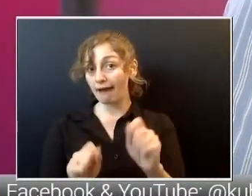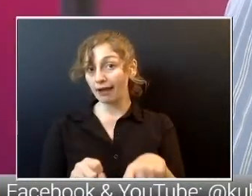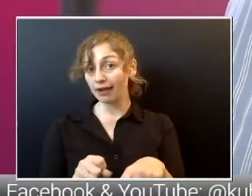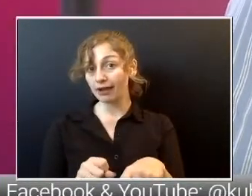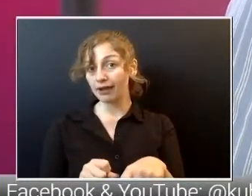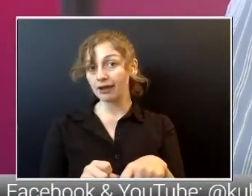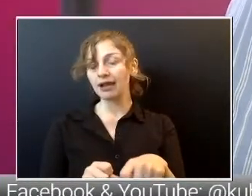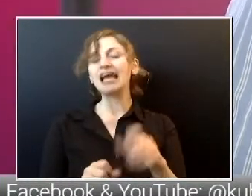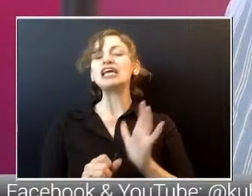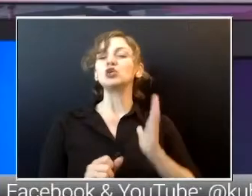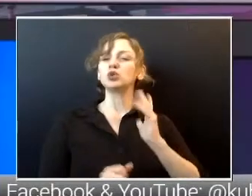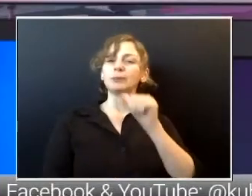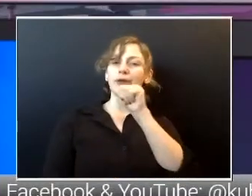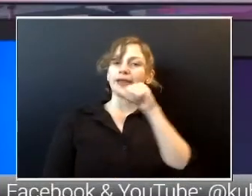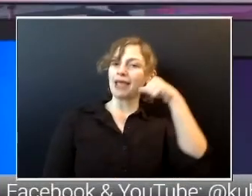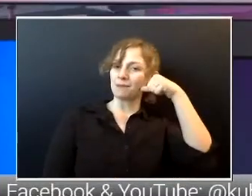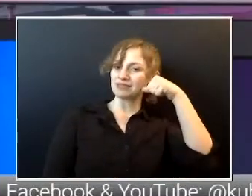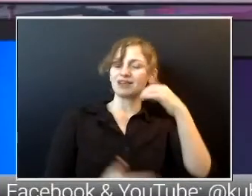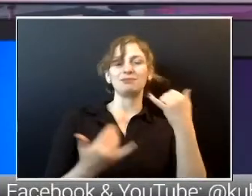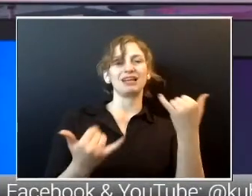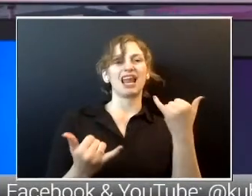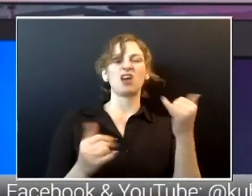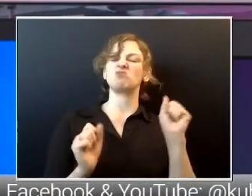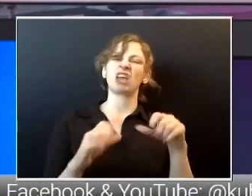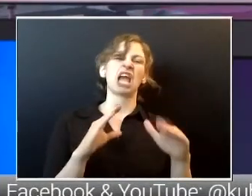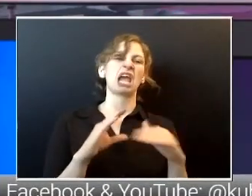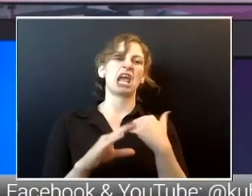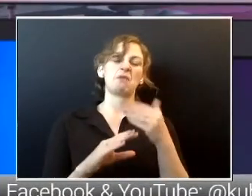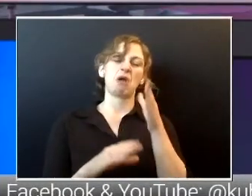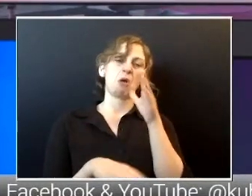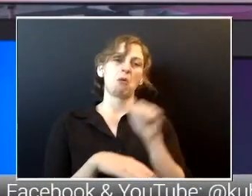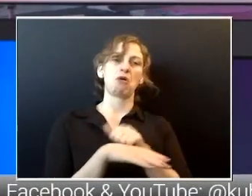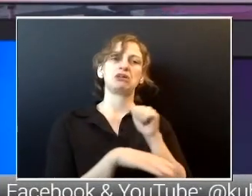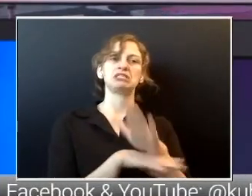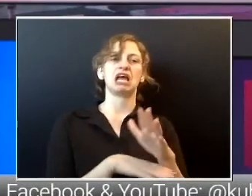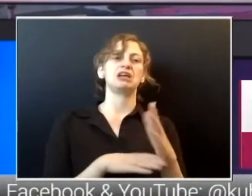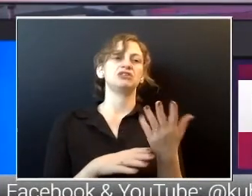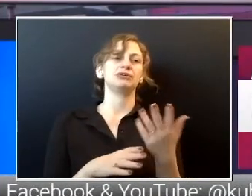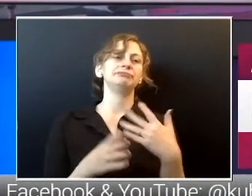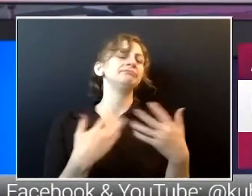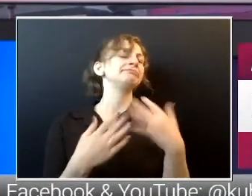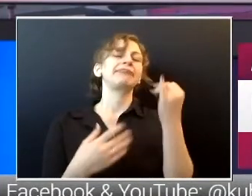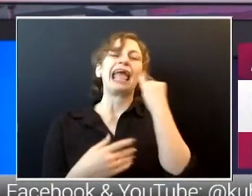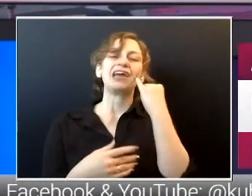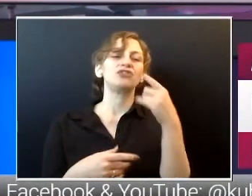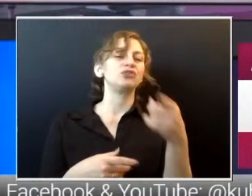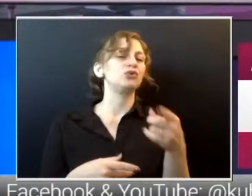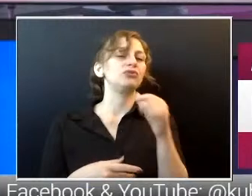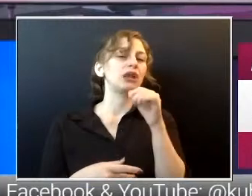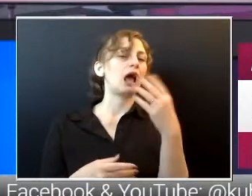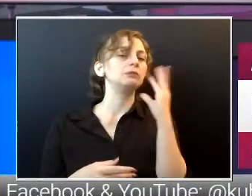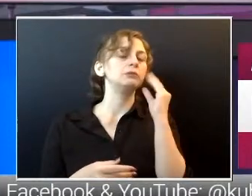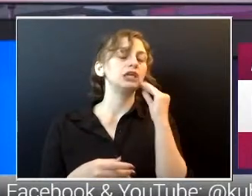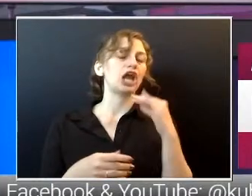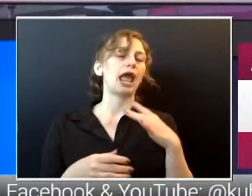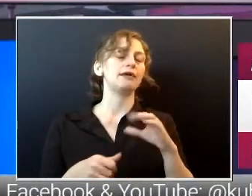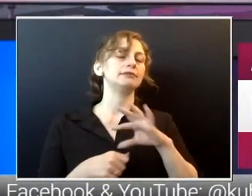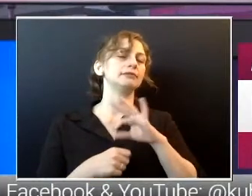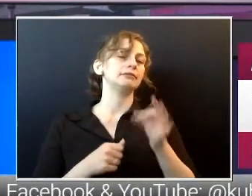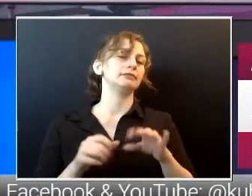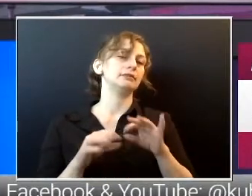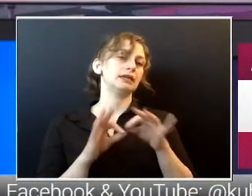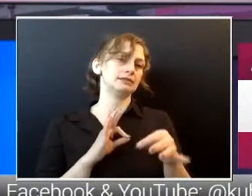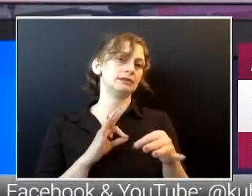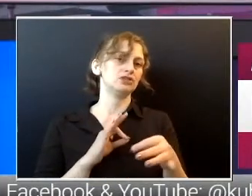on Amazon, but just email me and I will send you a copy, even if you haven't dissected. And it's as a journal,